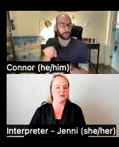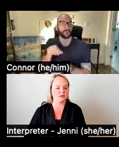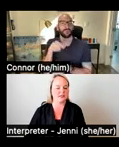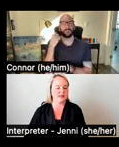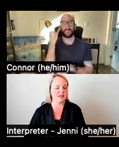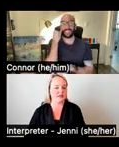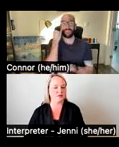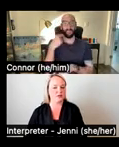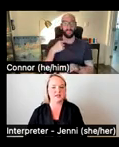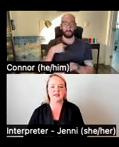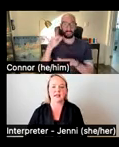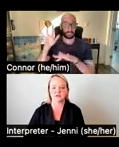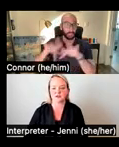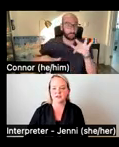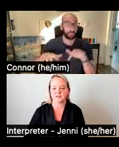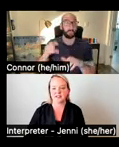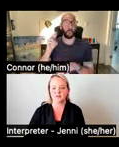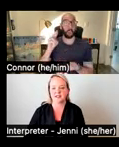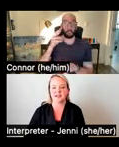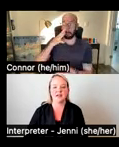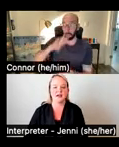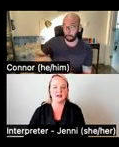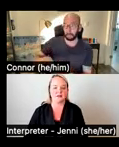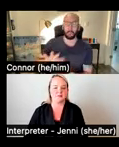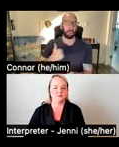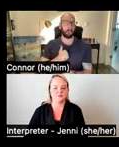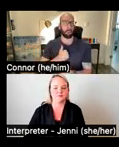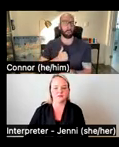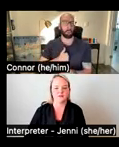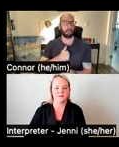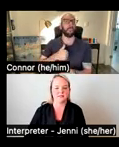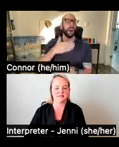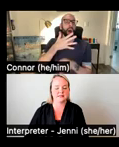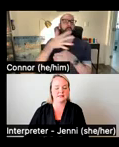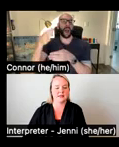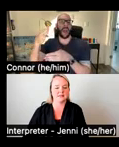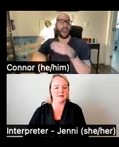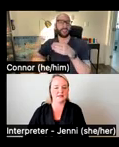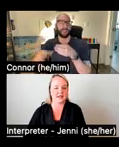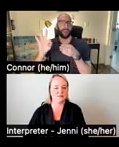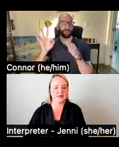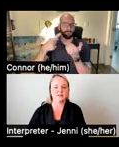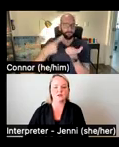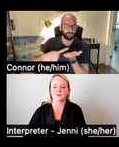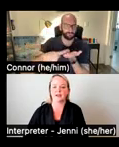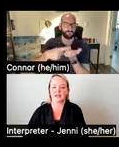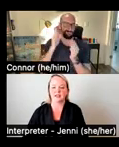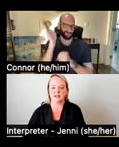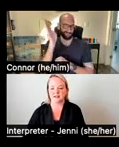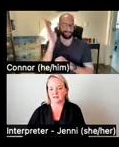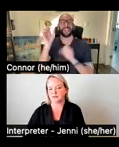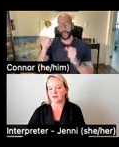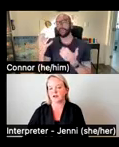there, I'll just take a quick peek, answer it if need be. If it's something that I miss, or if